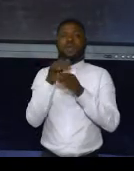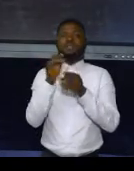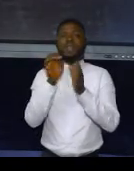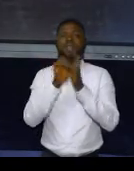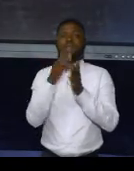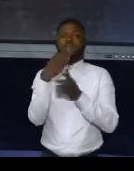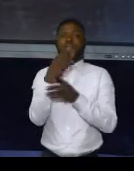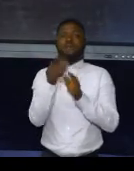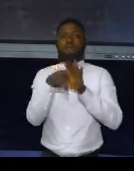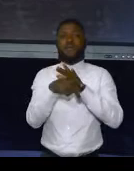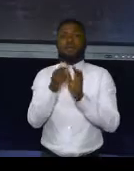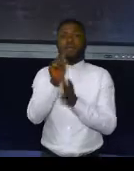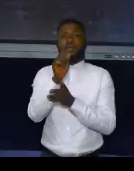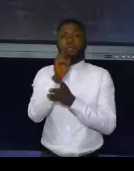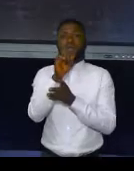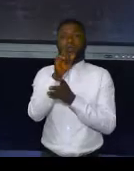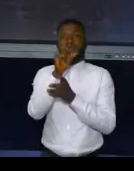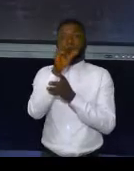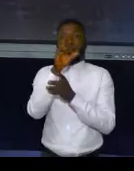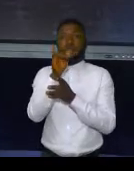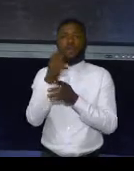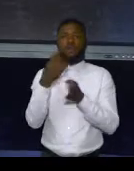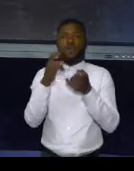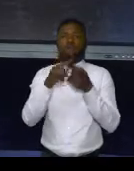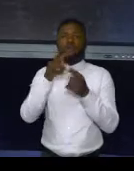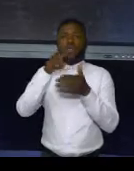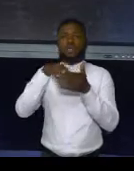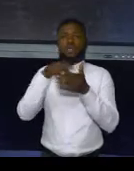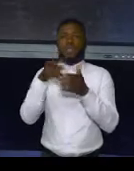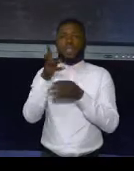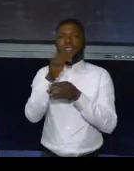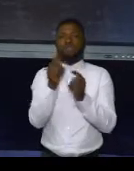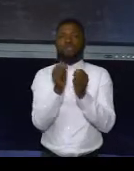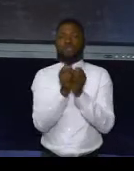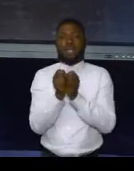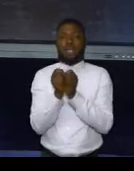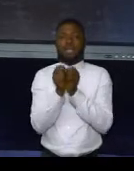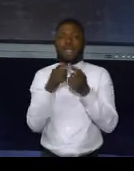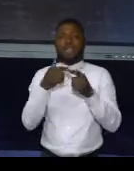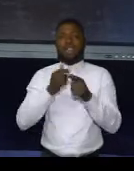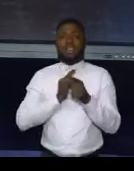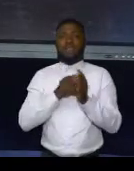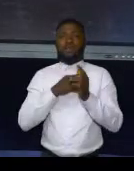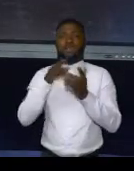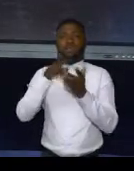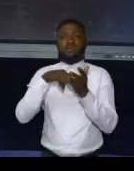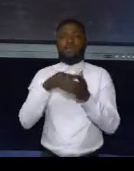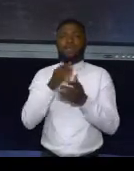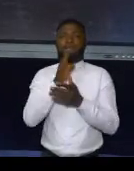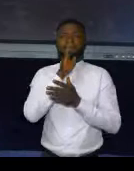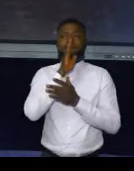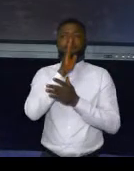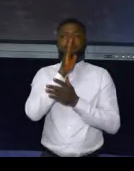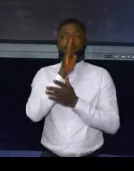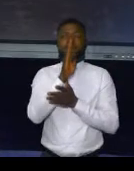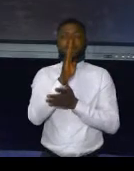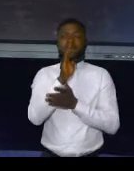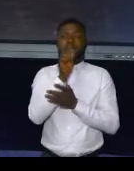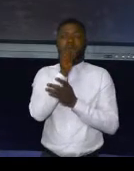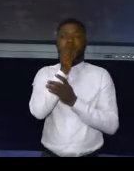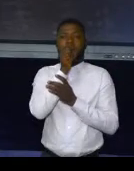examples of primary auxiliaries. We're going to read them together. Are we ready? Let's go.